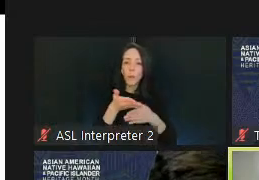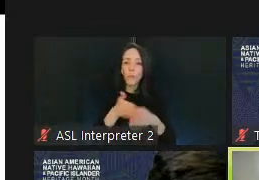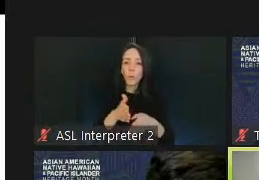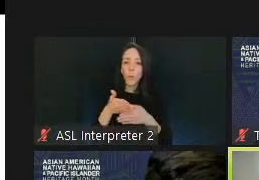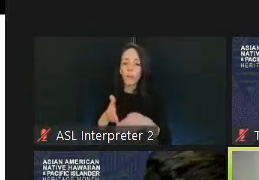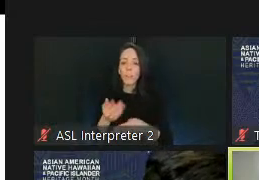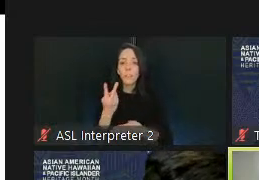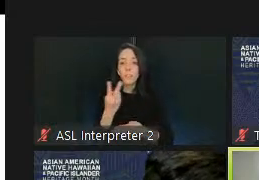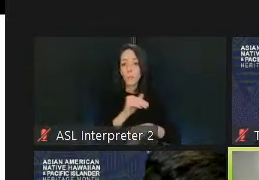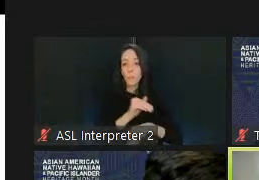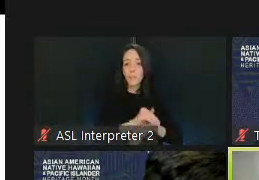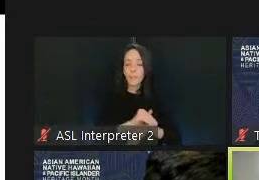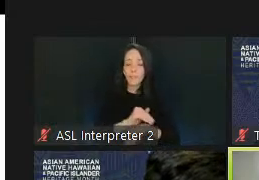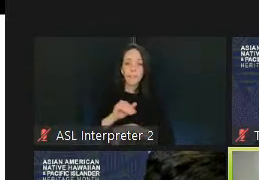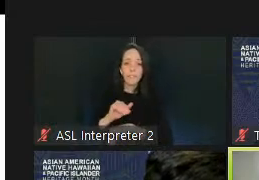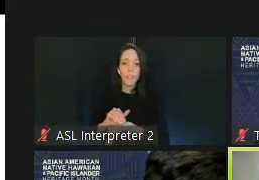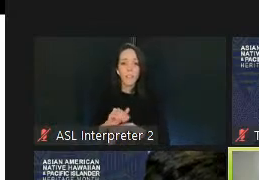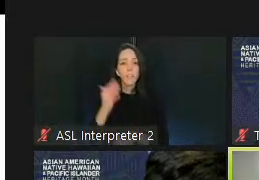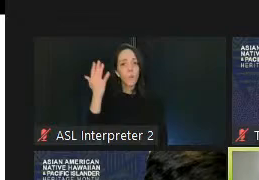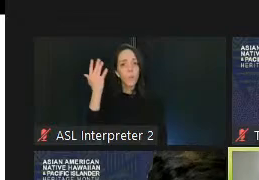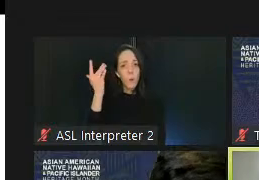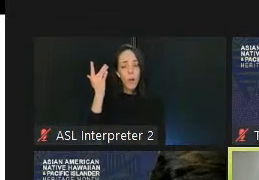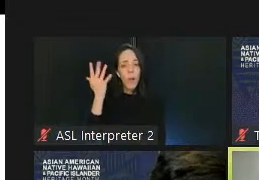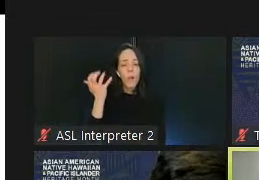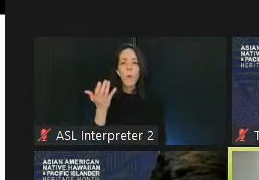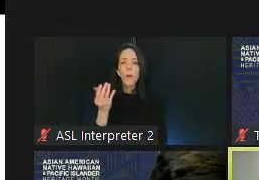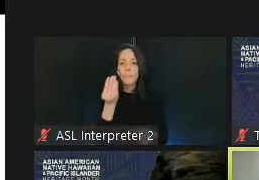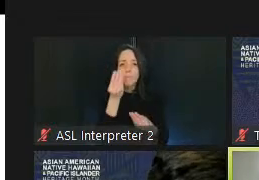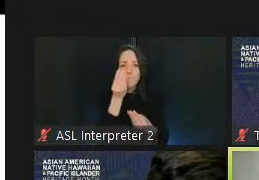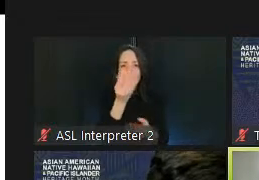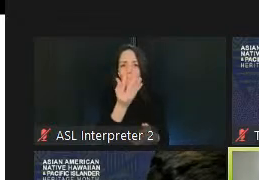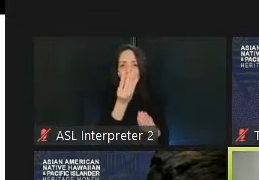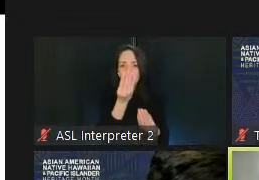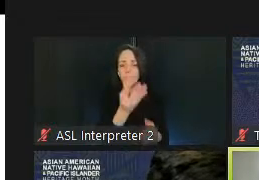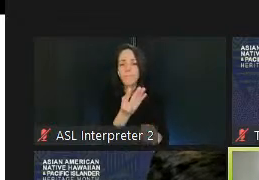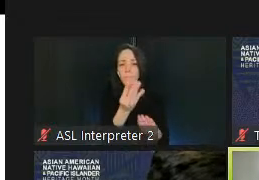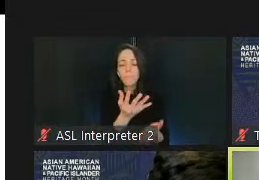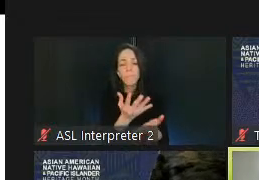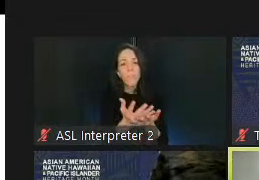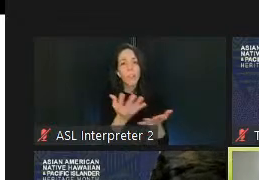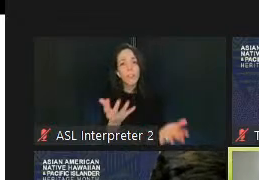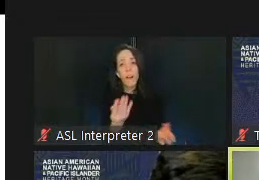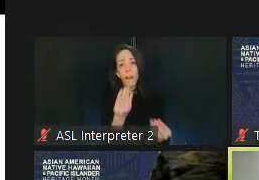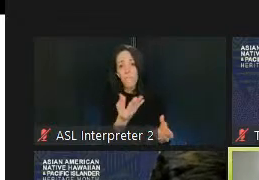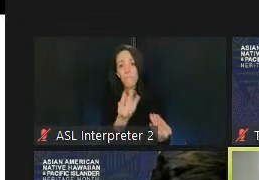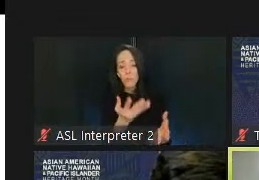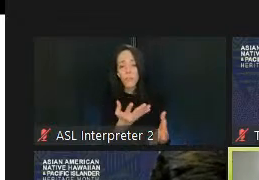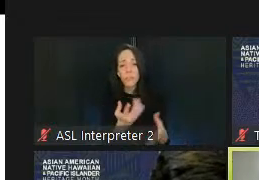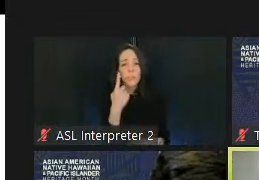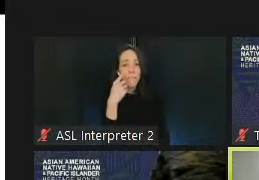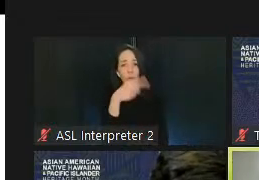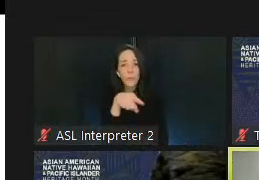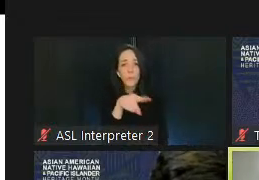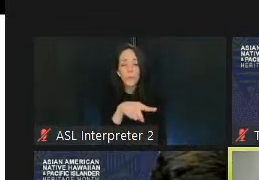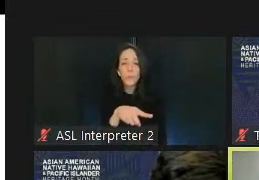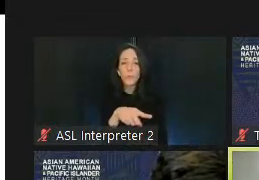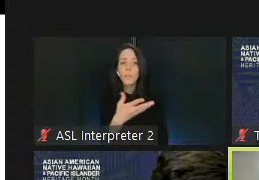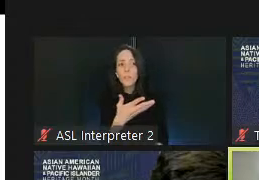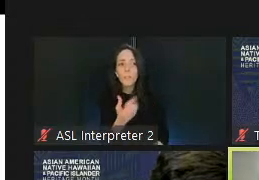nights. We've done so with the intention of giving you as much information as you need to make well-informed